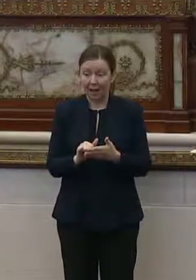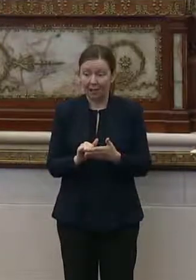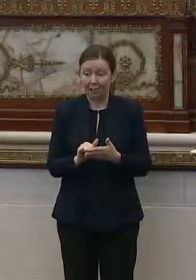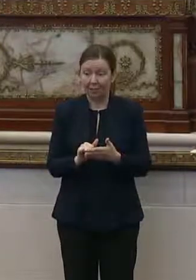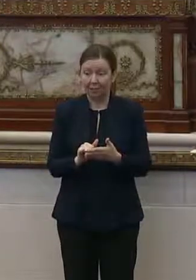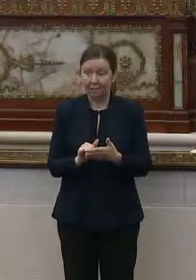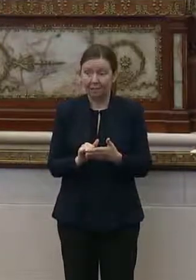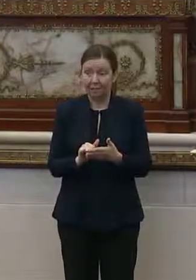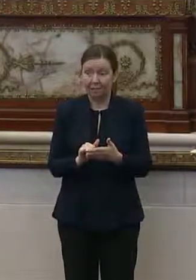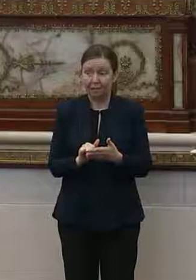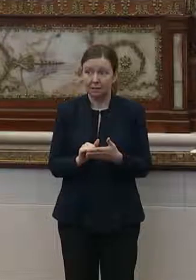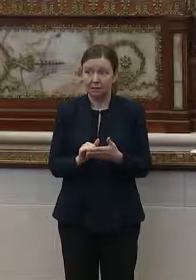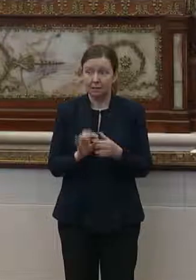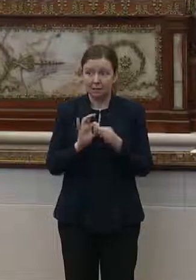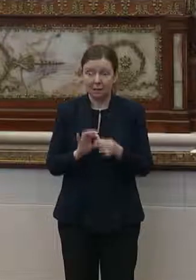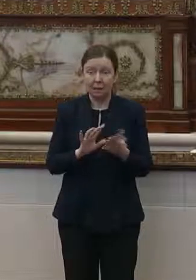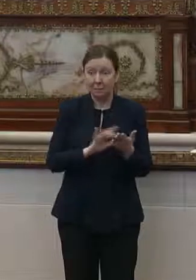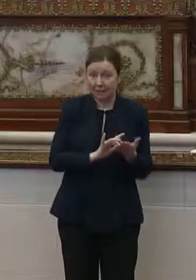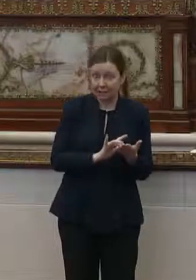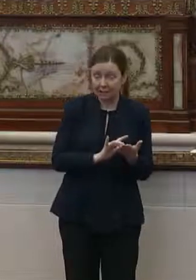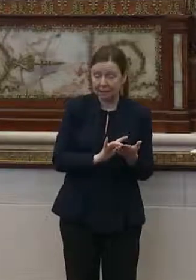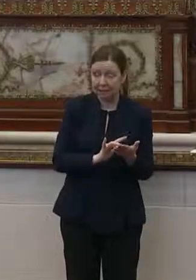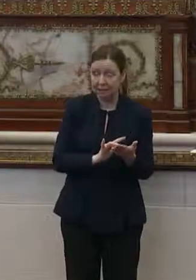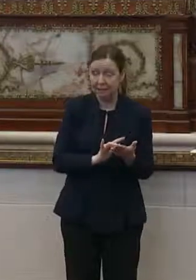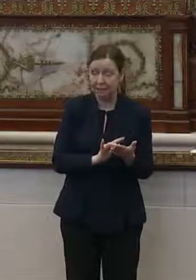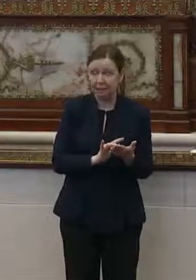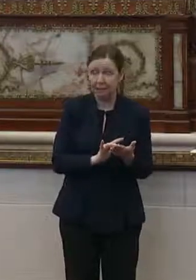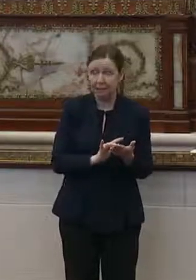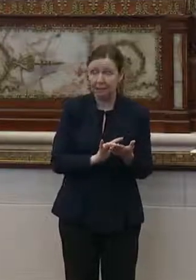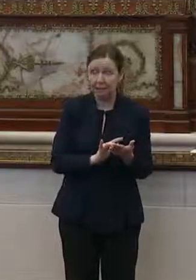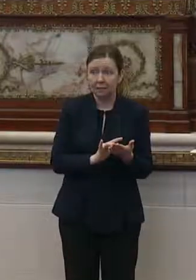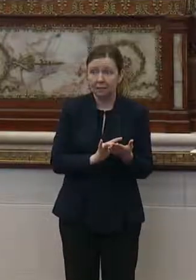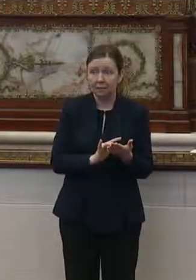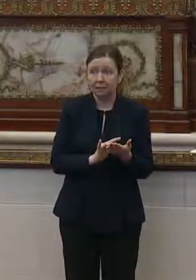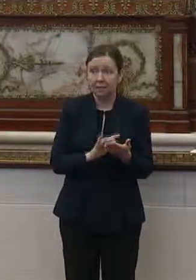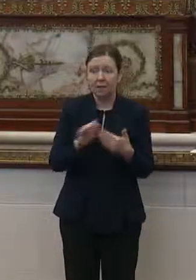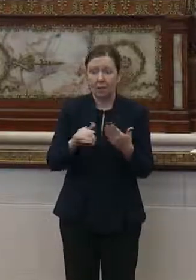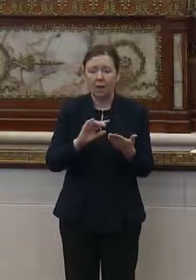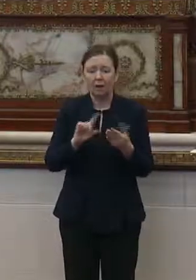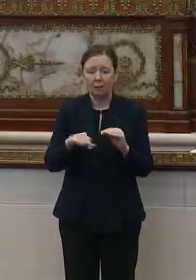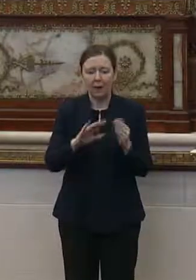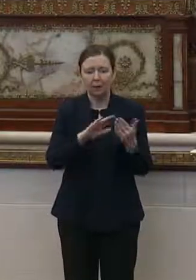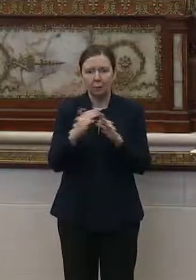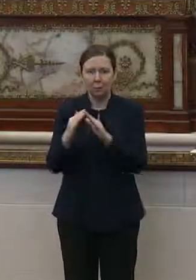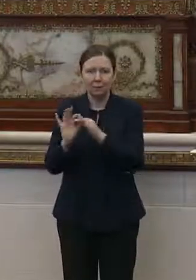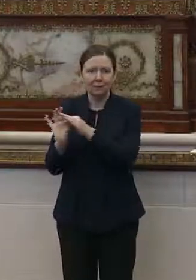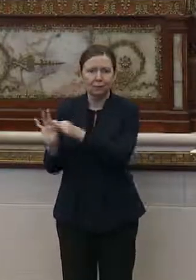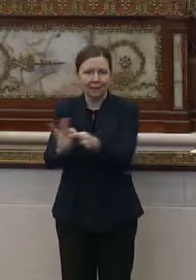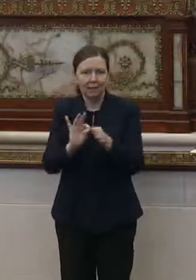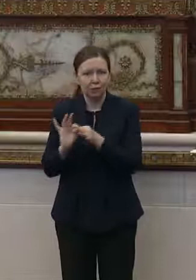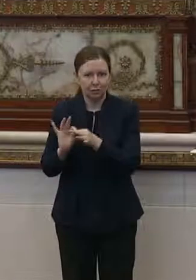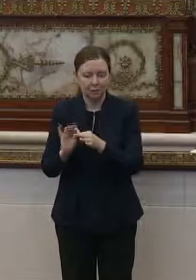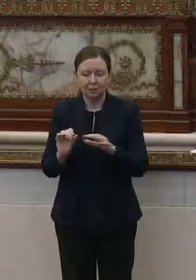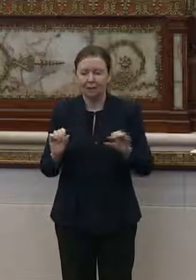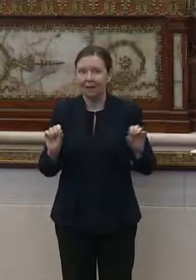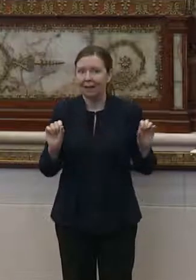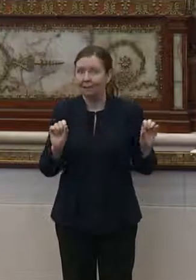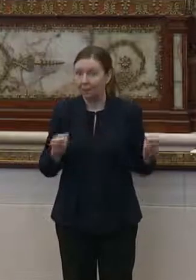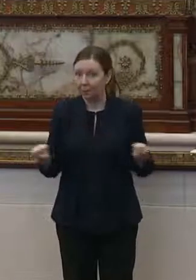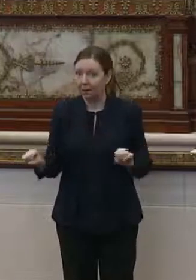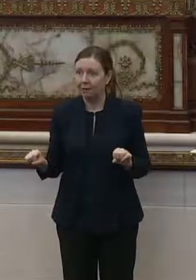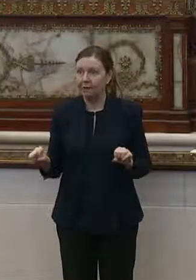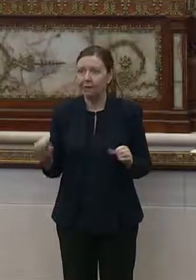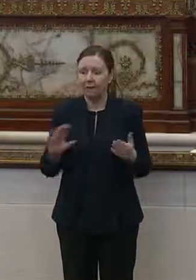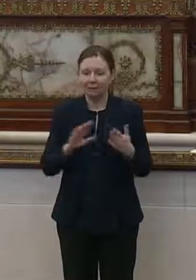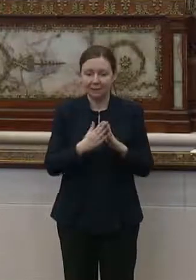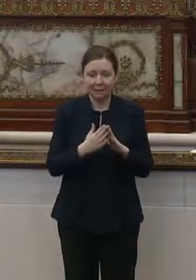absolutely science and medicine, and then there's a portion of it that is all about communities and relationships and the ability of